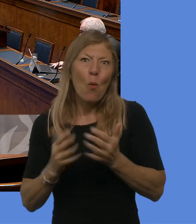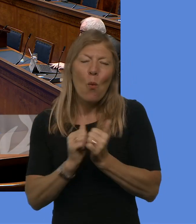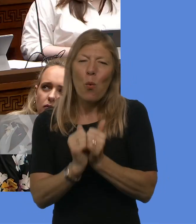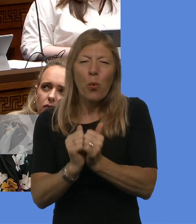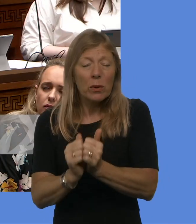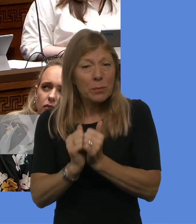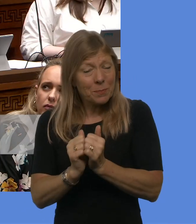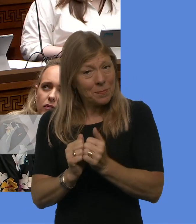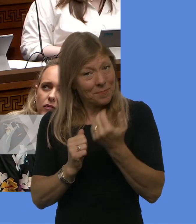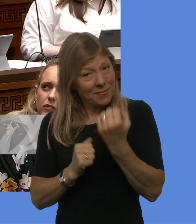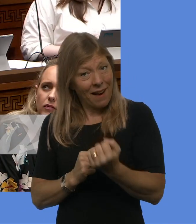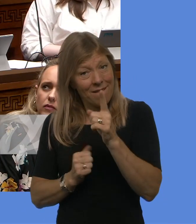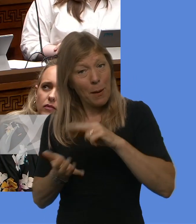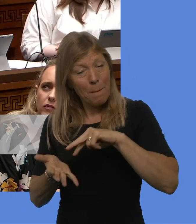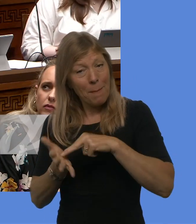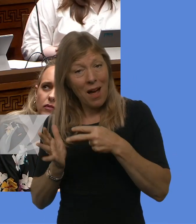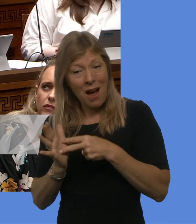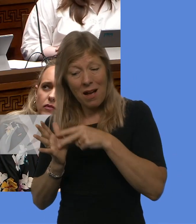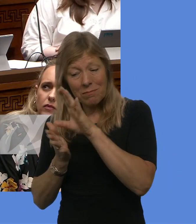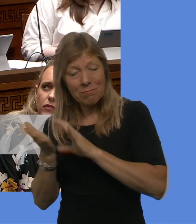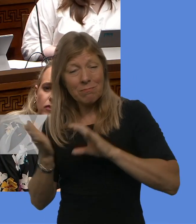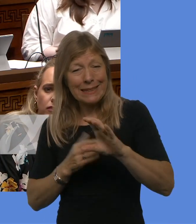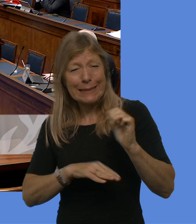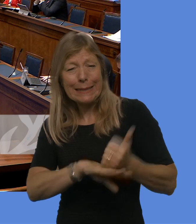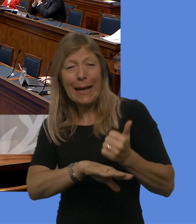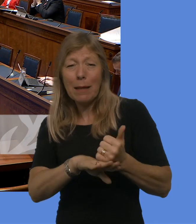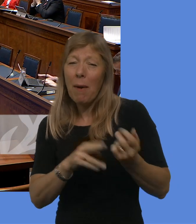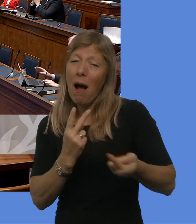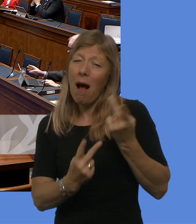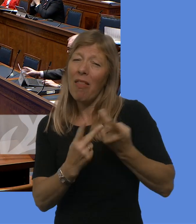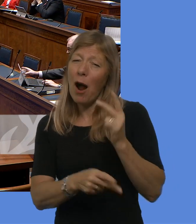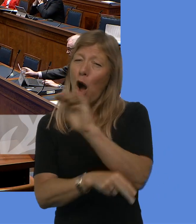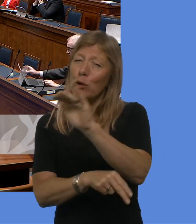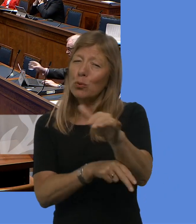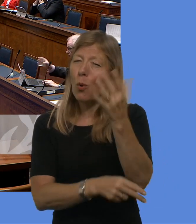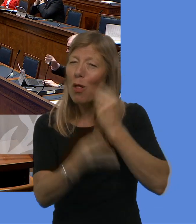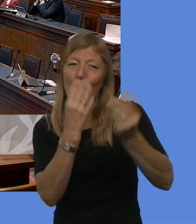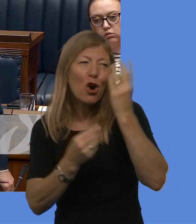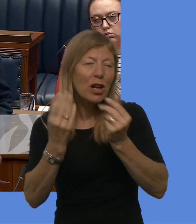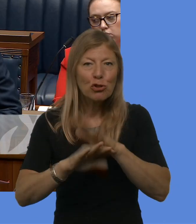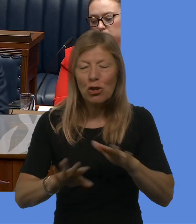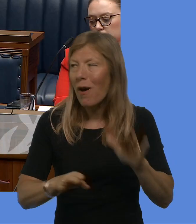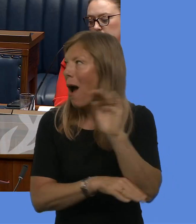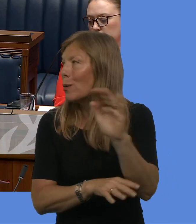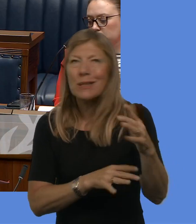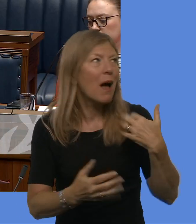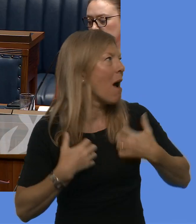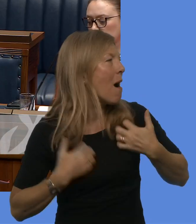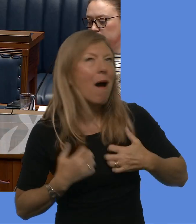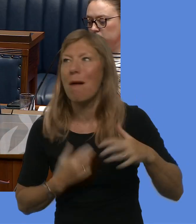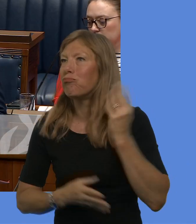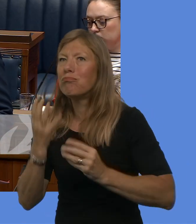to release monies to school to put in place quality outdoor learning provision? Minister. Well, Mr Speaker, the member and chair of the